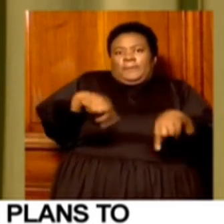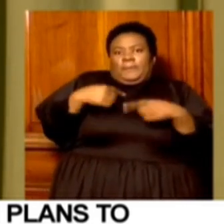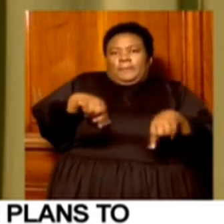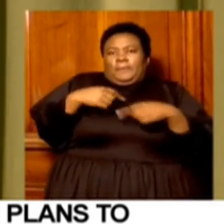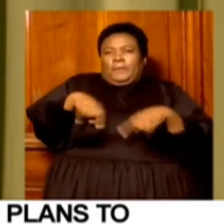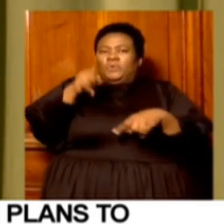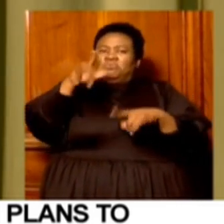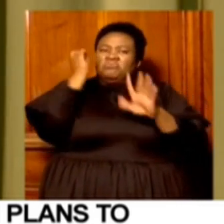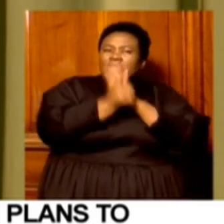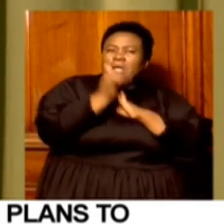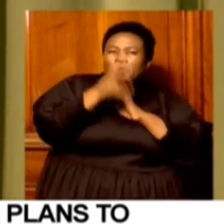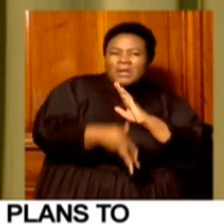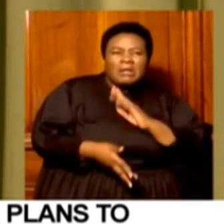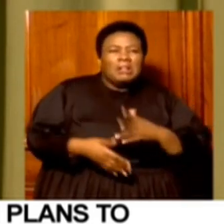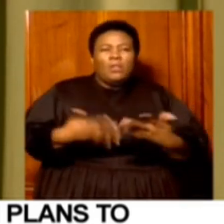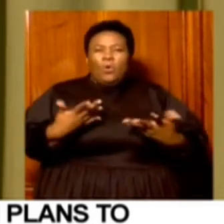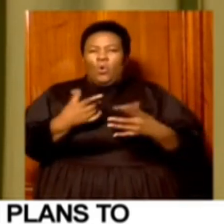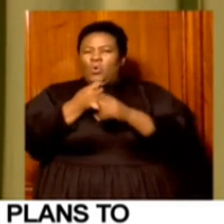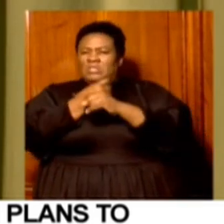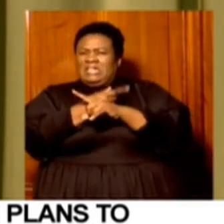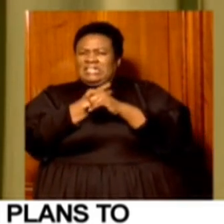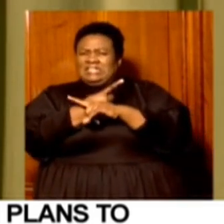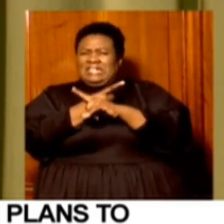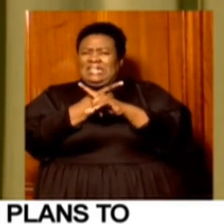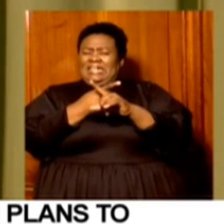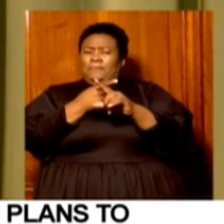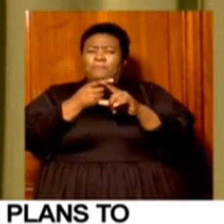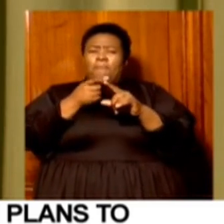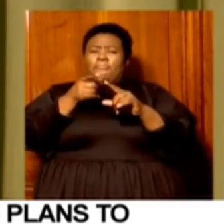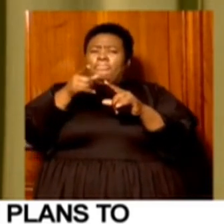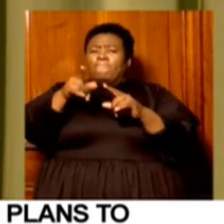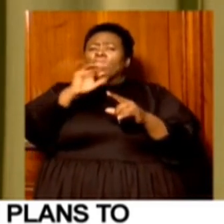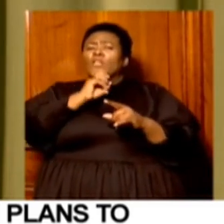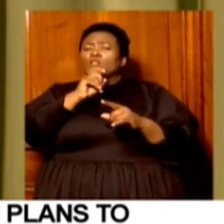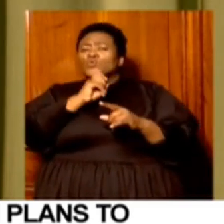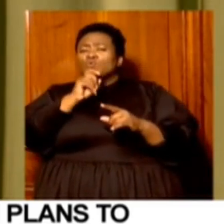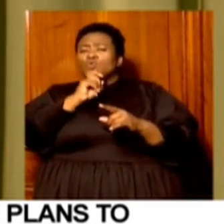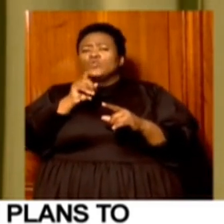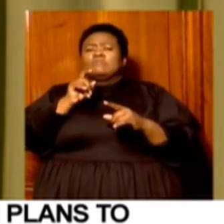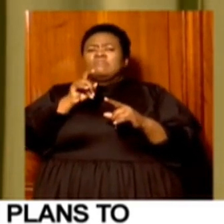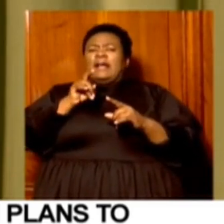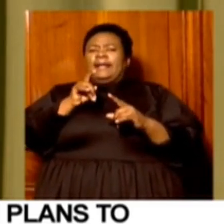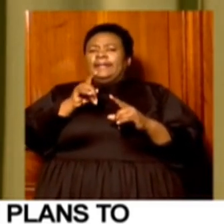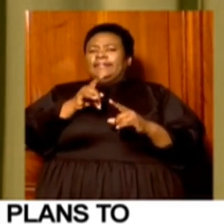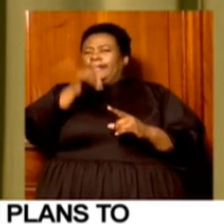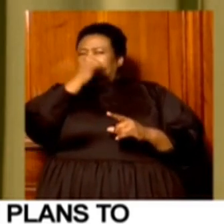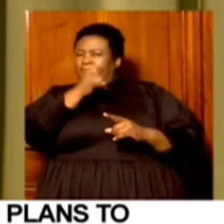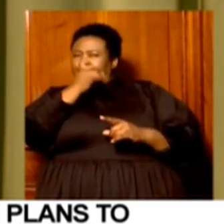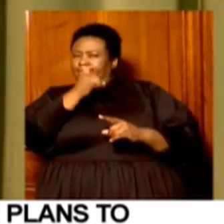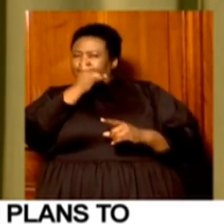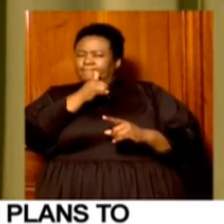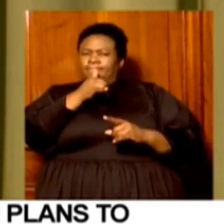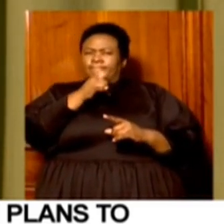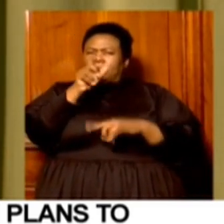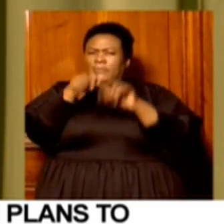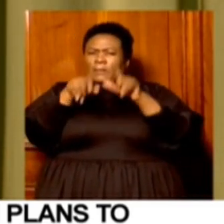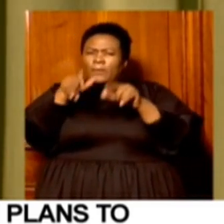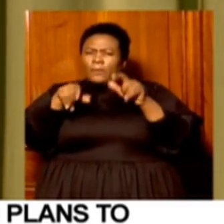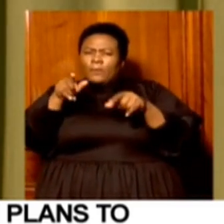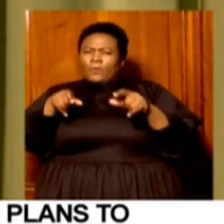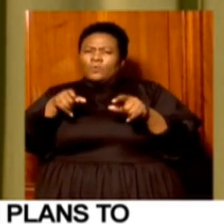cajoled. Taxi industry is used by the underworld to process their dirty money.